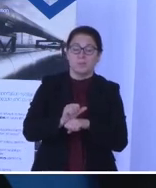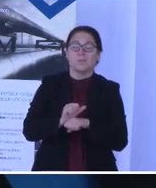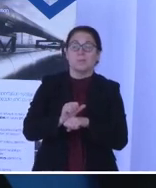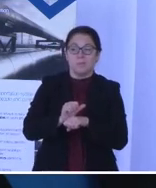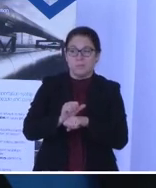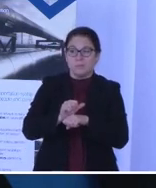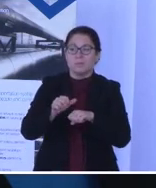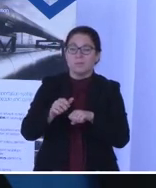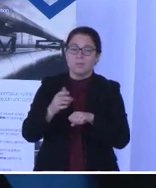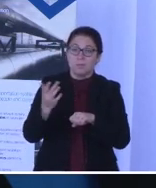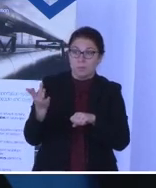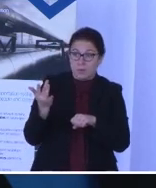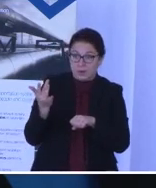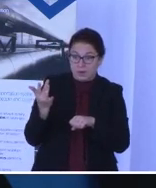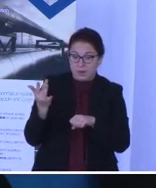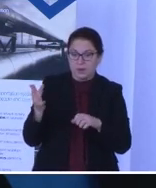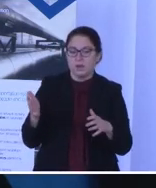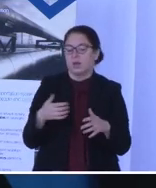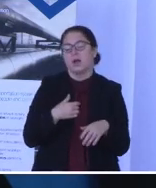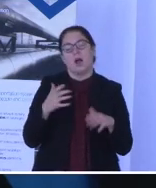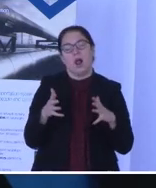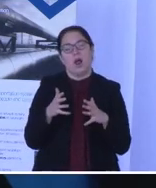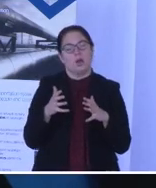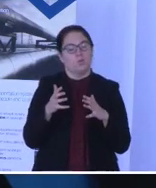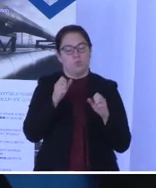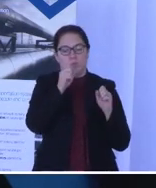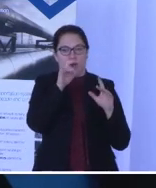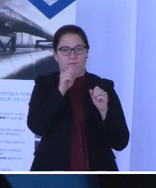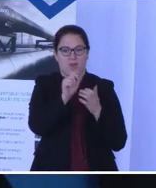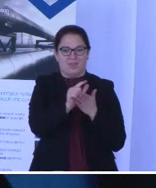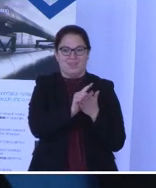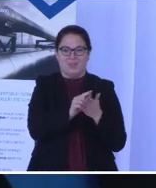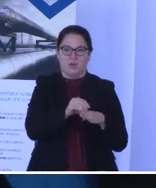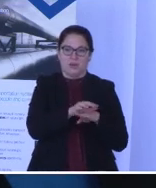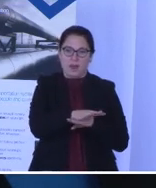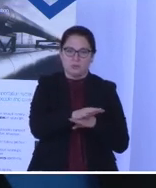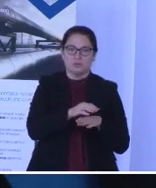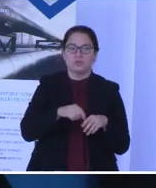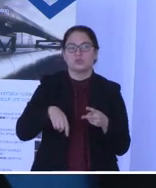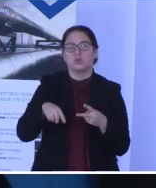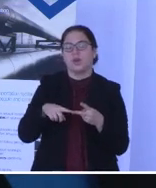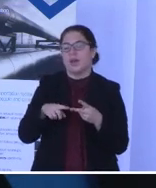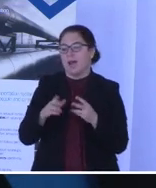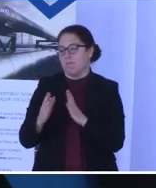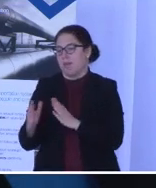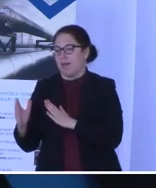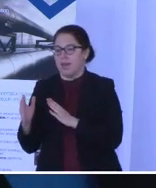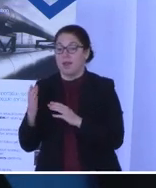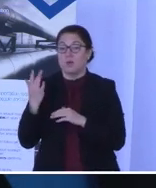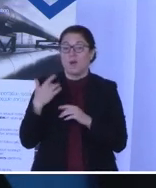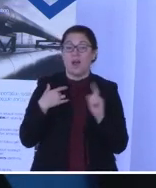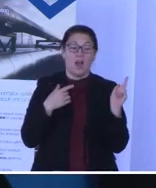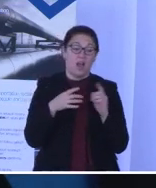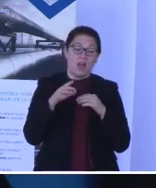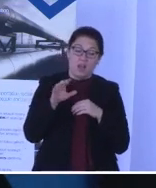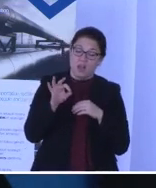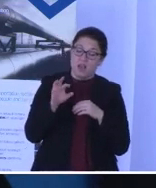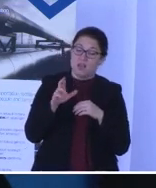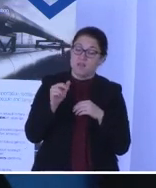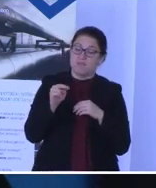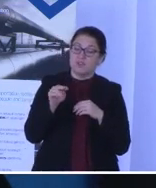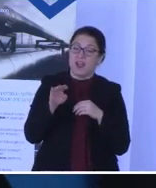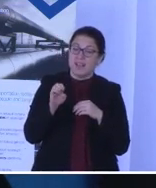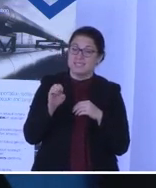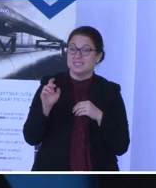the wonderful legal counsel and the wonderful plain advice that Francine provides. She is, in my